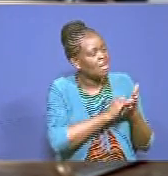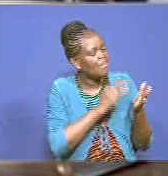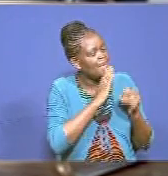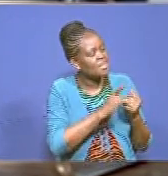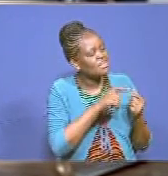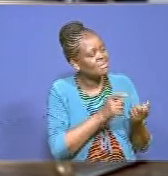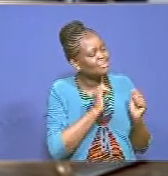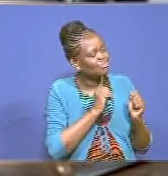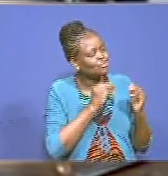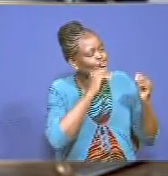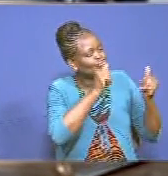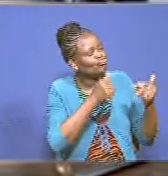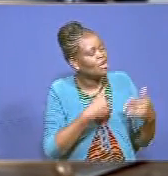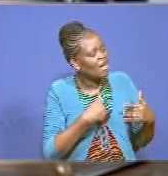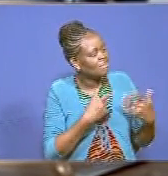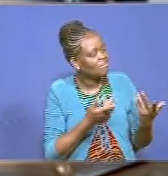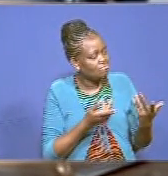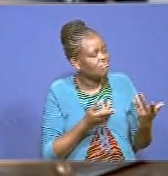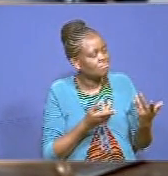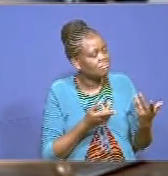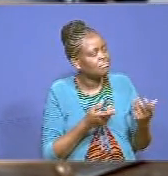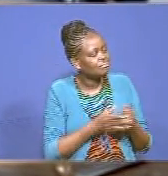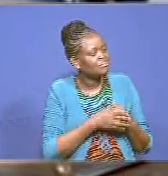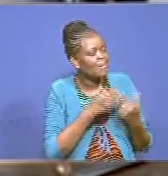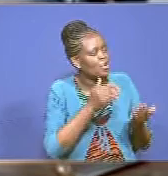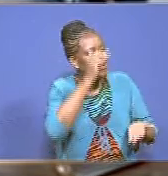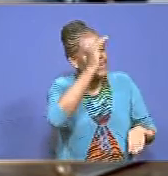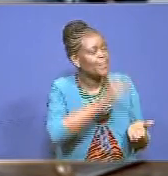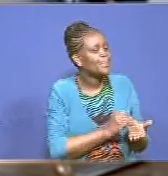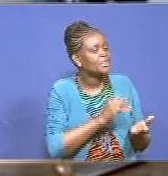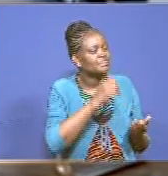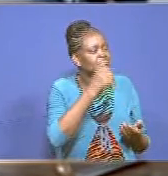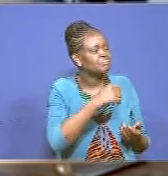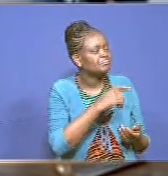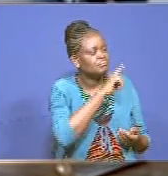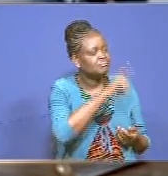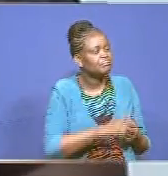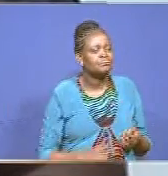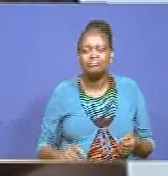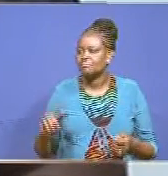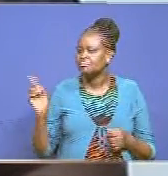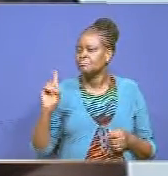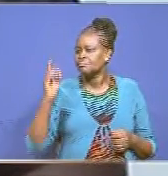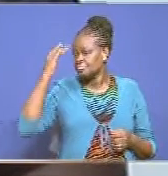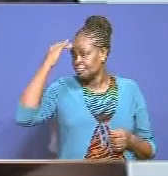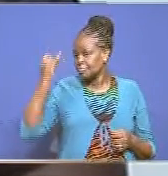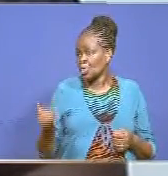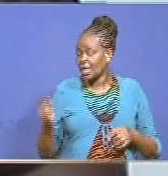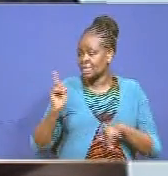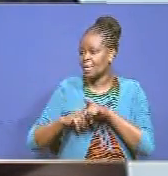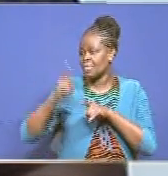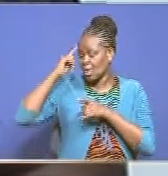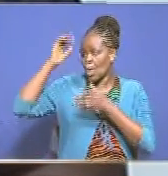going to offer the solutions that Kenyans are looking for in terms of reducing the wage rate? Not really, because if you look at Punguza